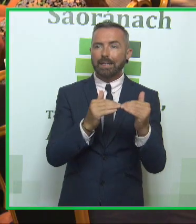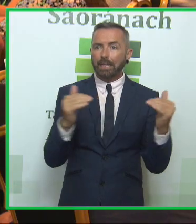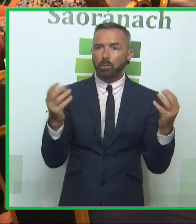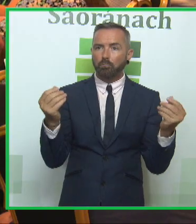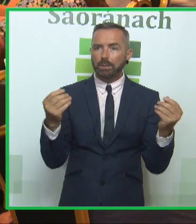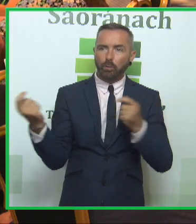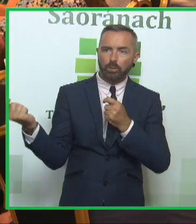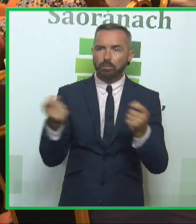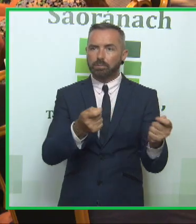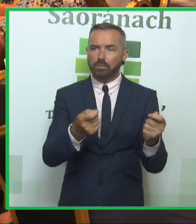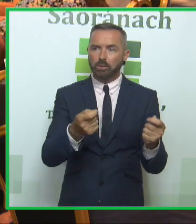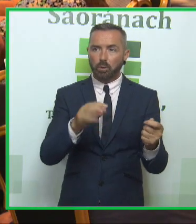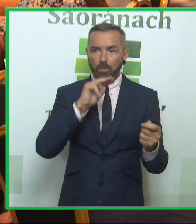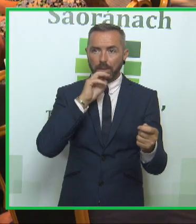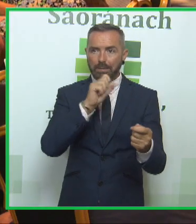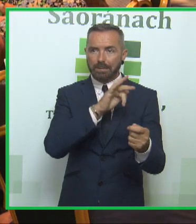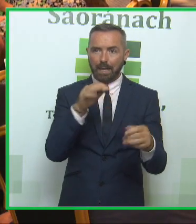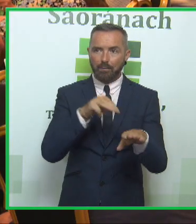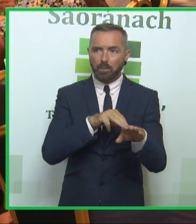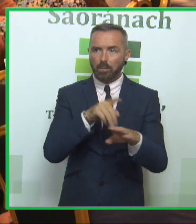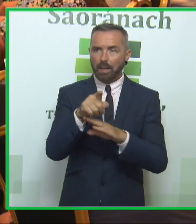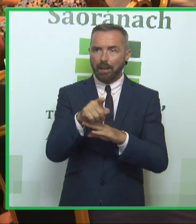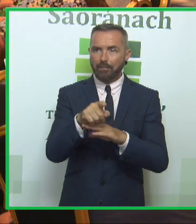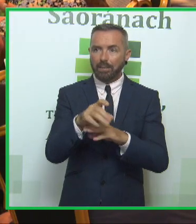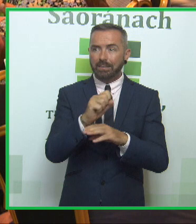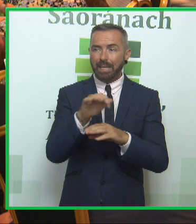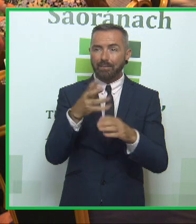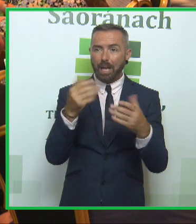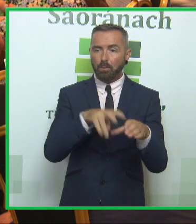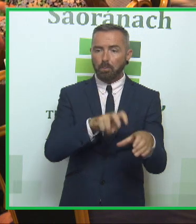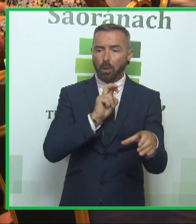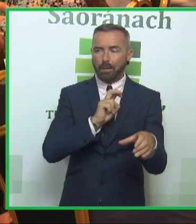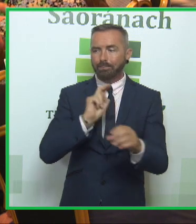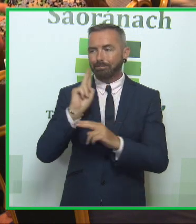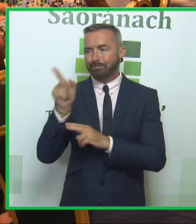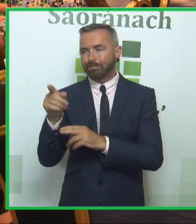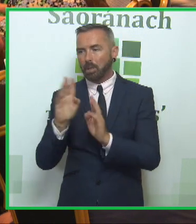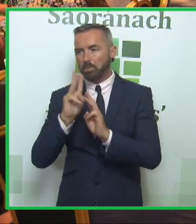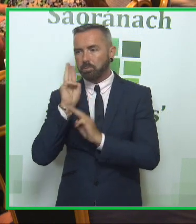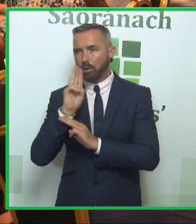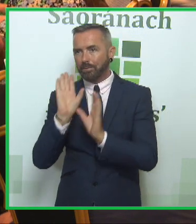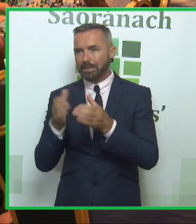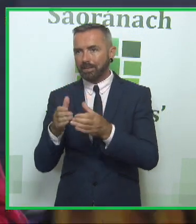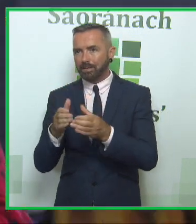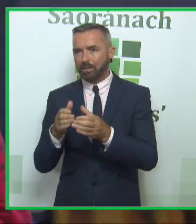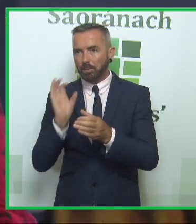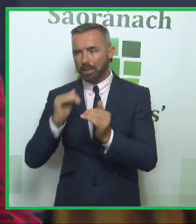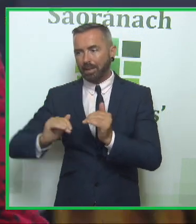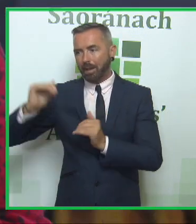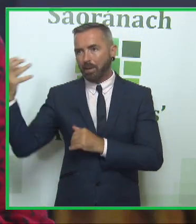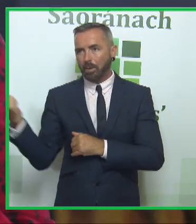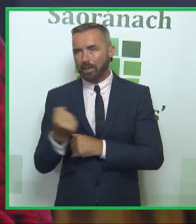this staffing issue that they're having where they're losing staff and not able to retain staff because of salaries,